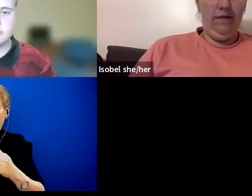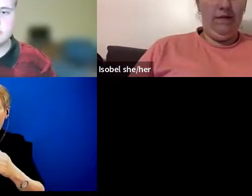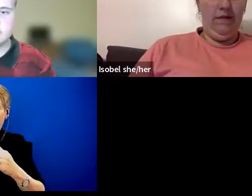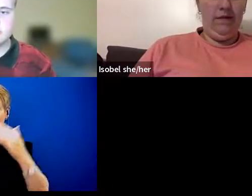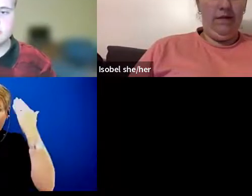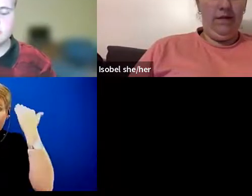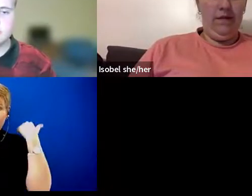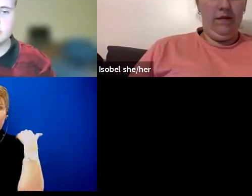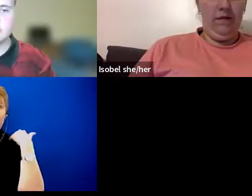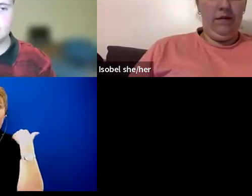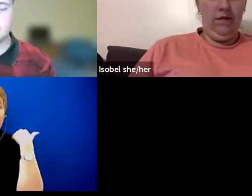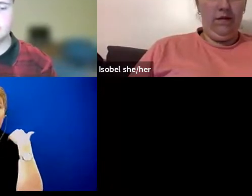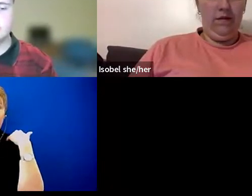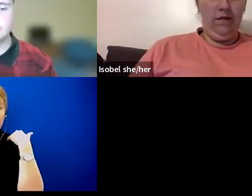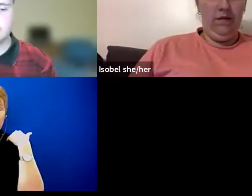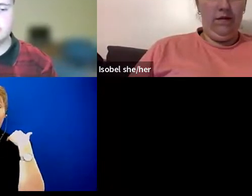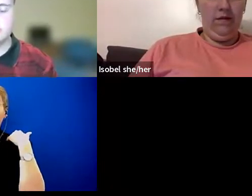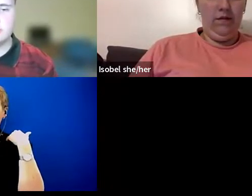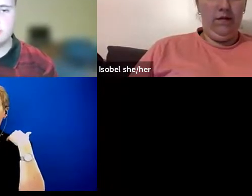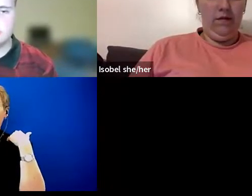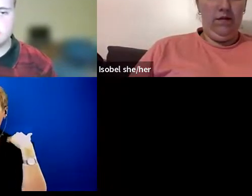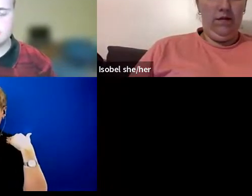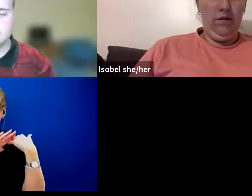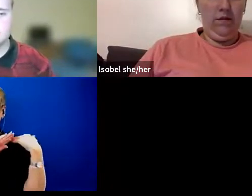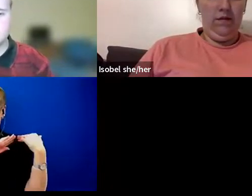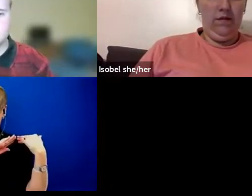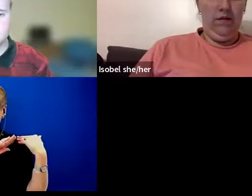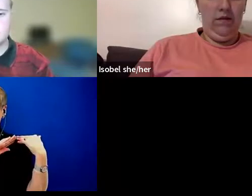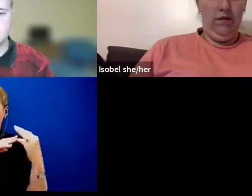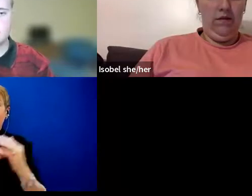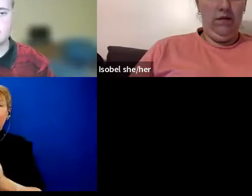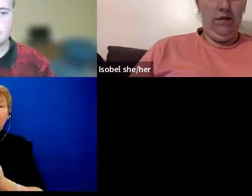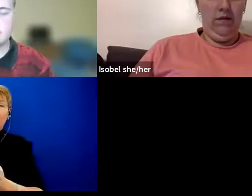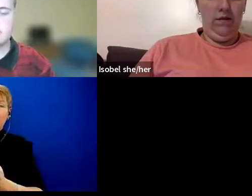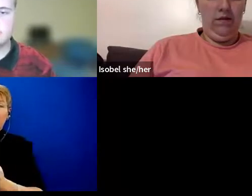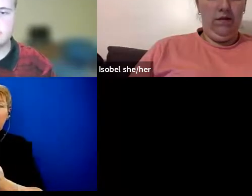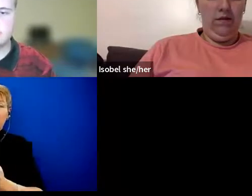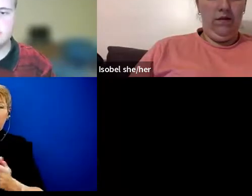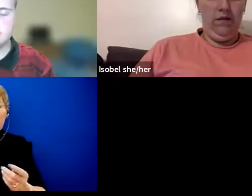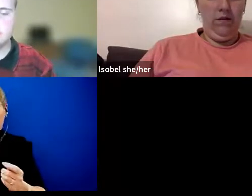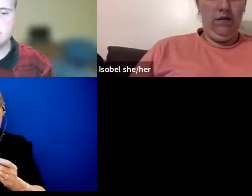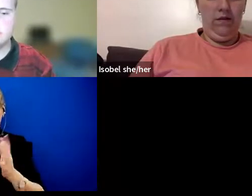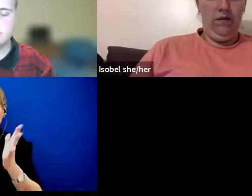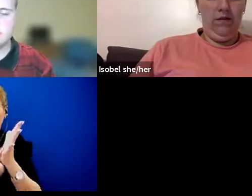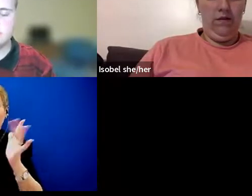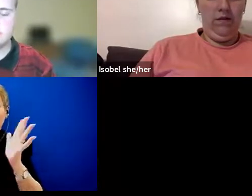above my shoulders and tucked into a black scarf. And yeah, I might pass to Liz, please.